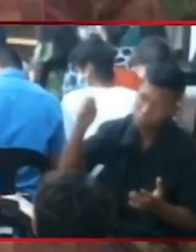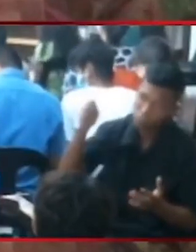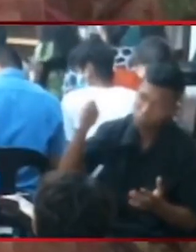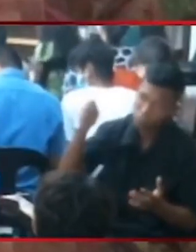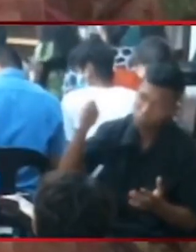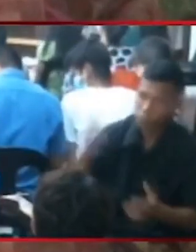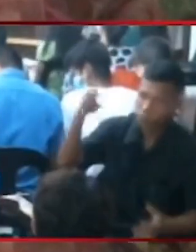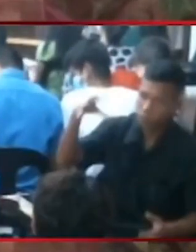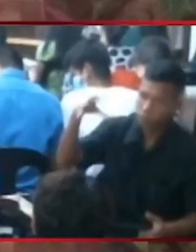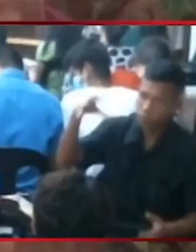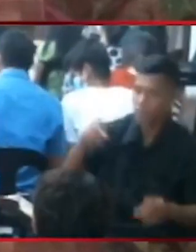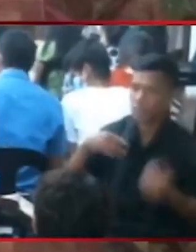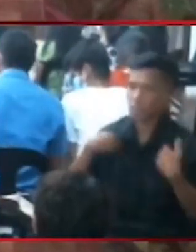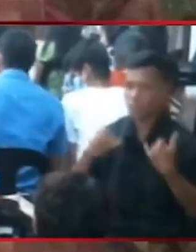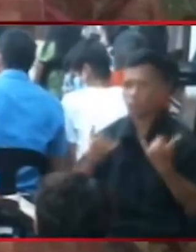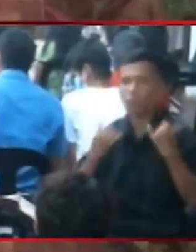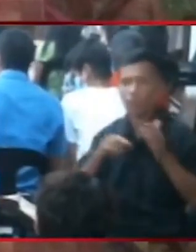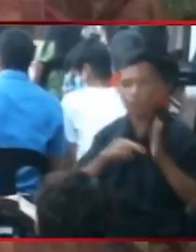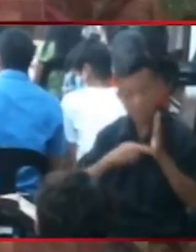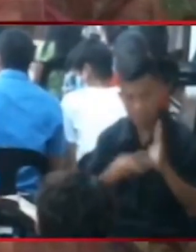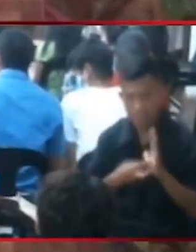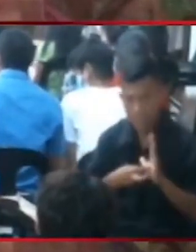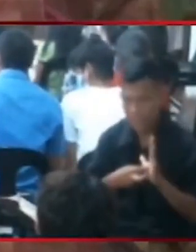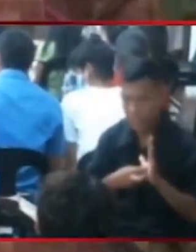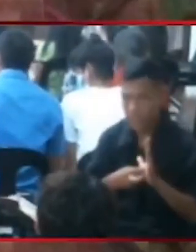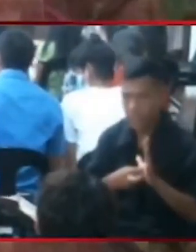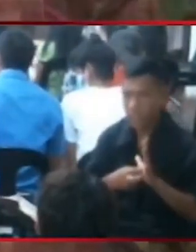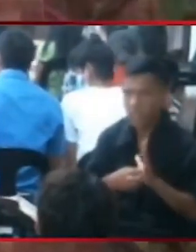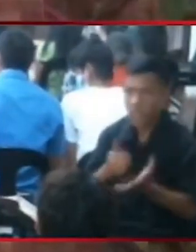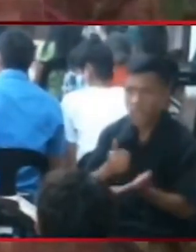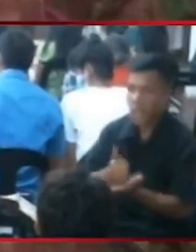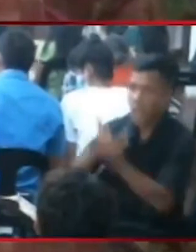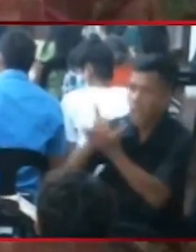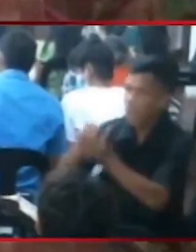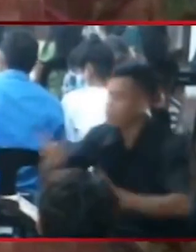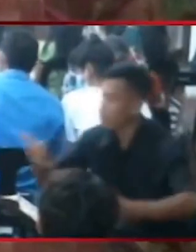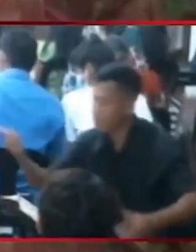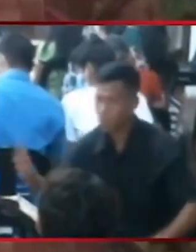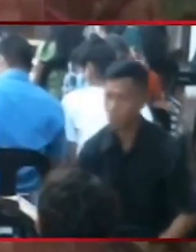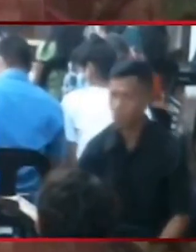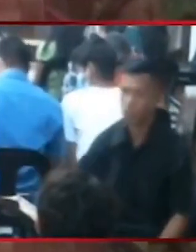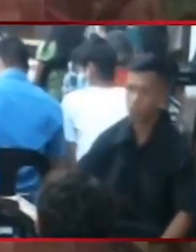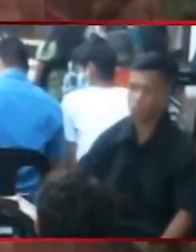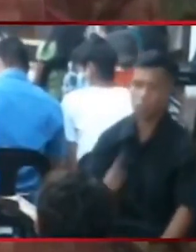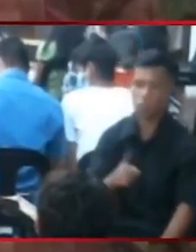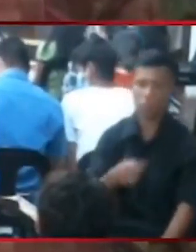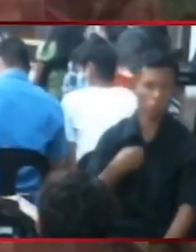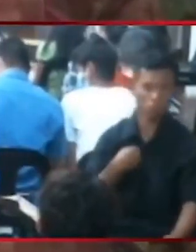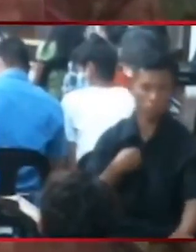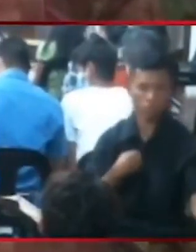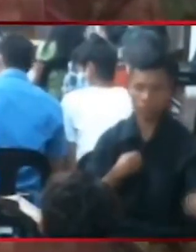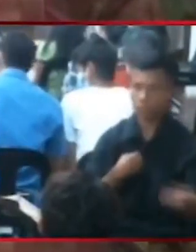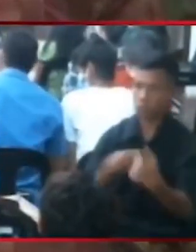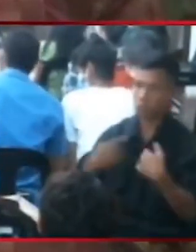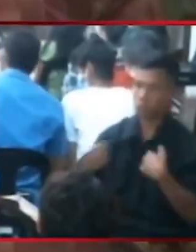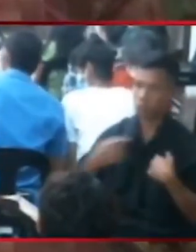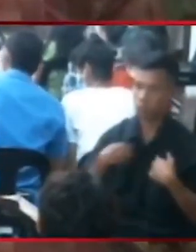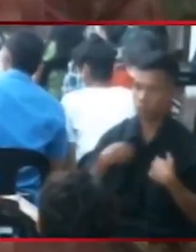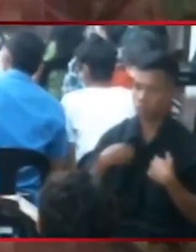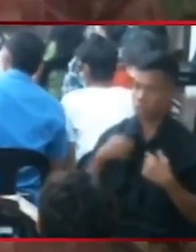doth it profit? If you don't help somebody out that really needs help, shame on